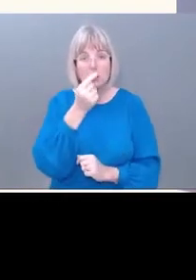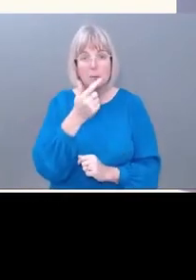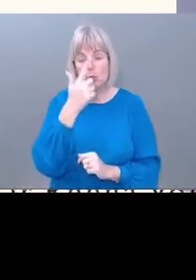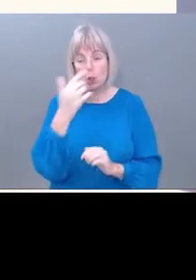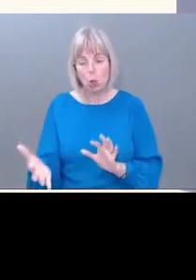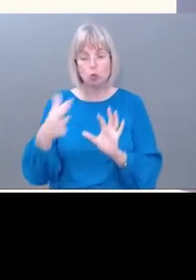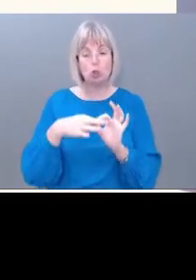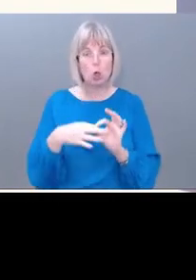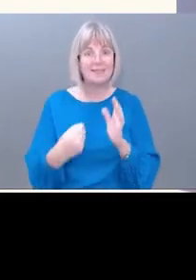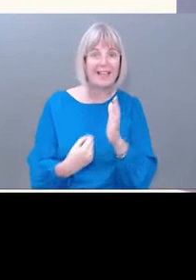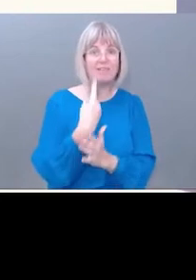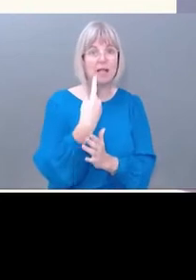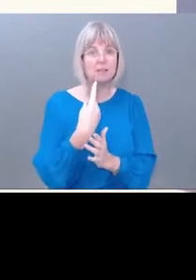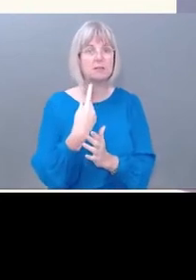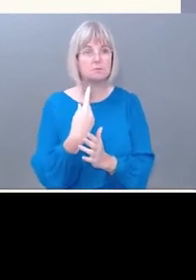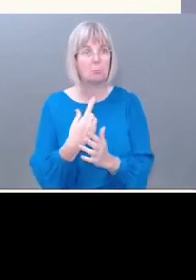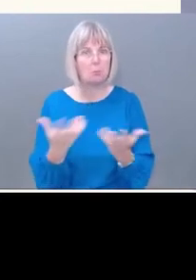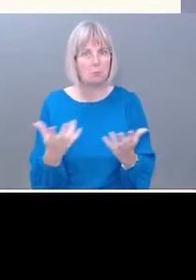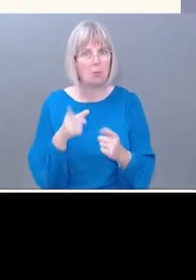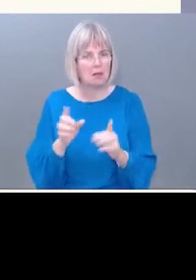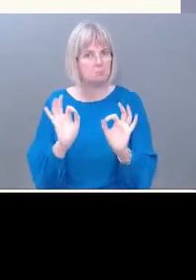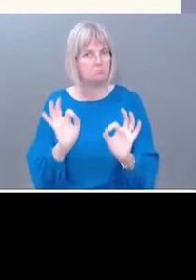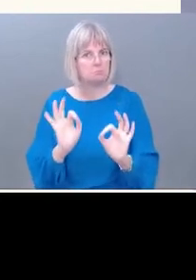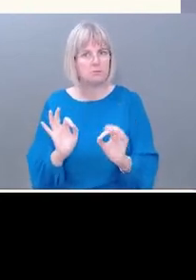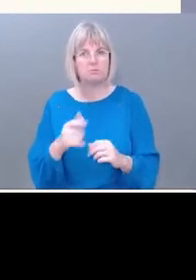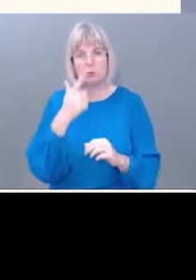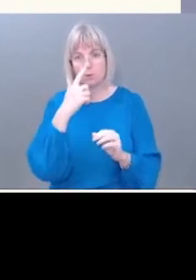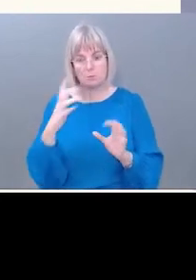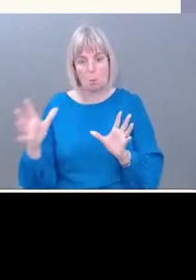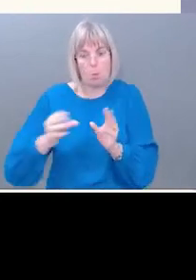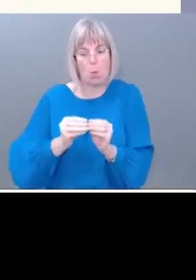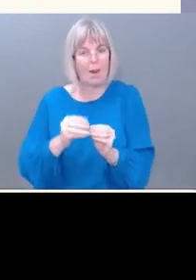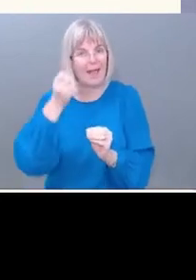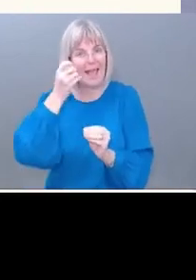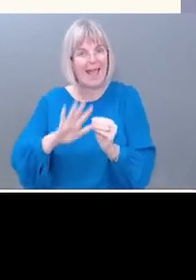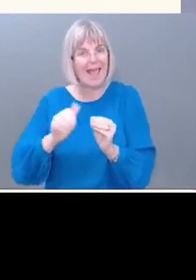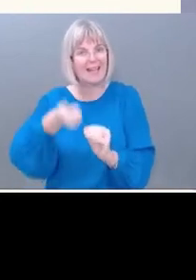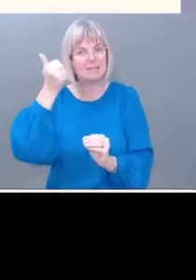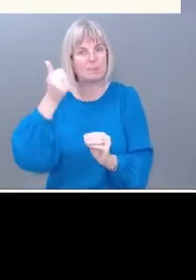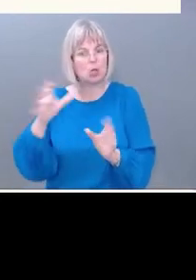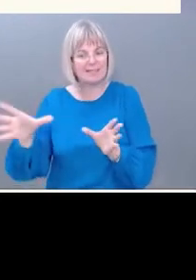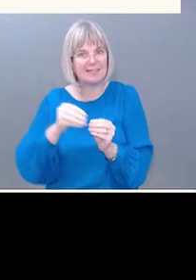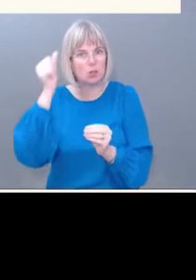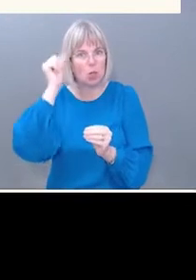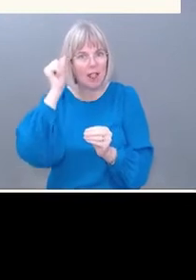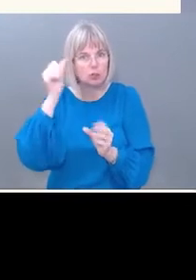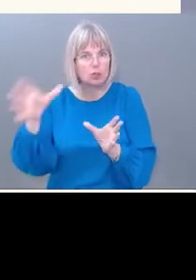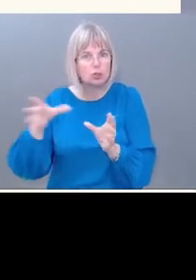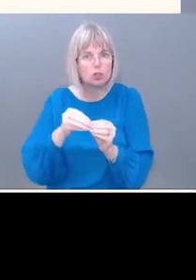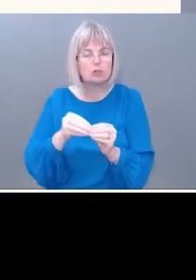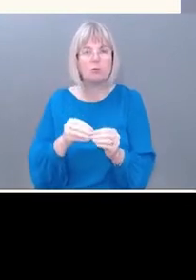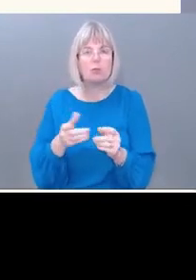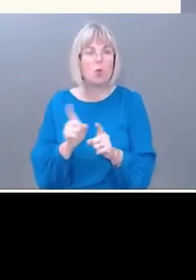useful in terms of kind of pooling expertise together. I'd also really like to think about training and support we can provide